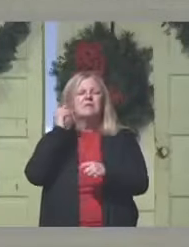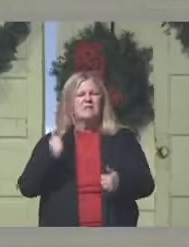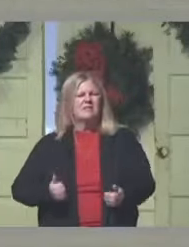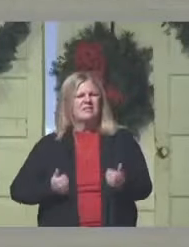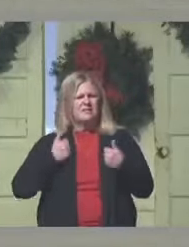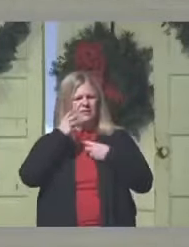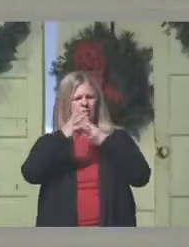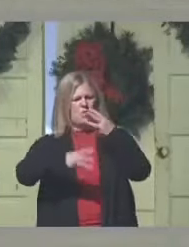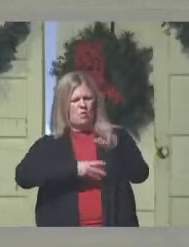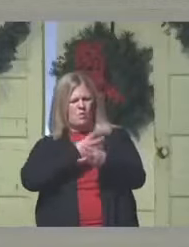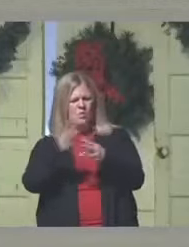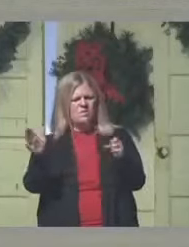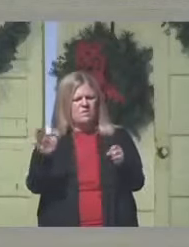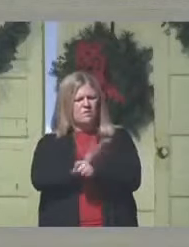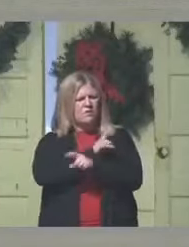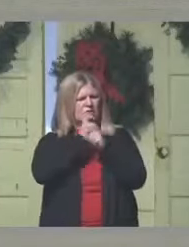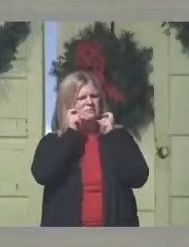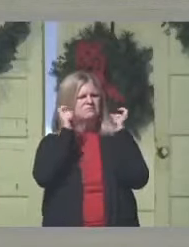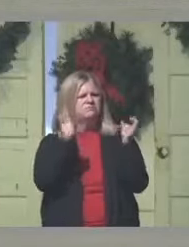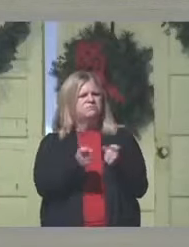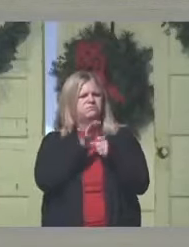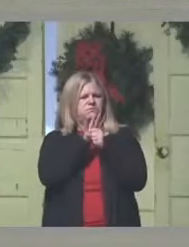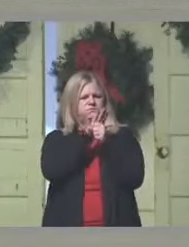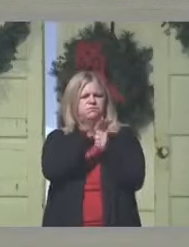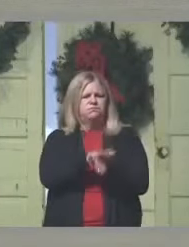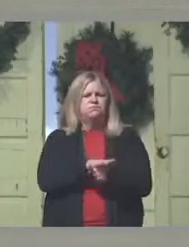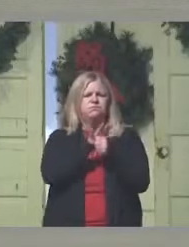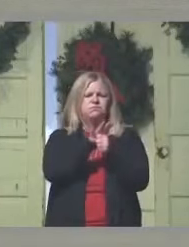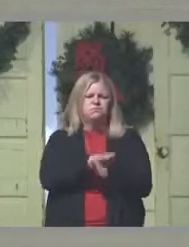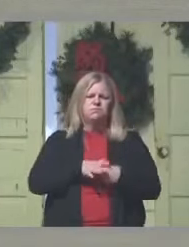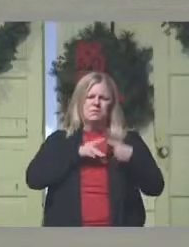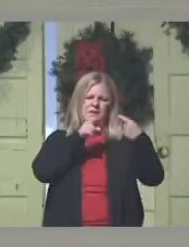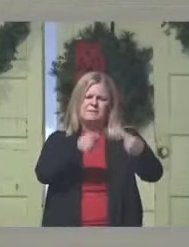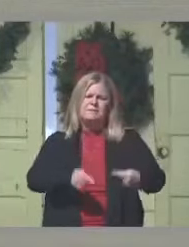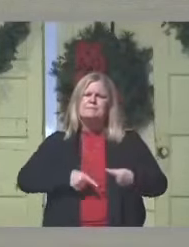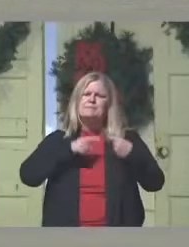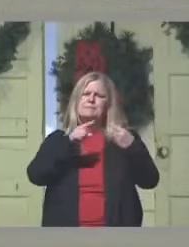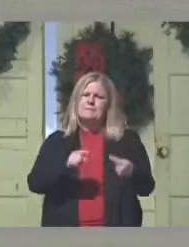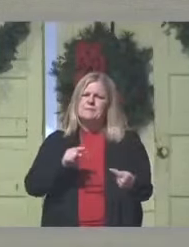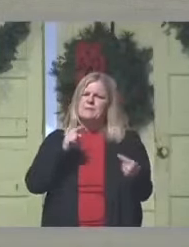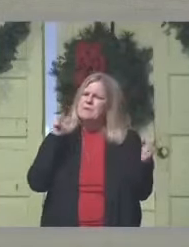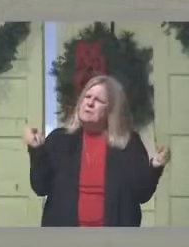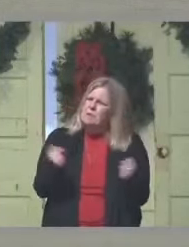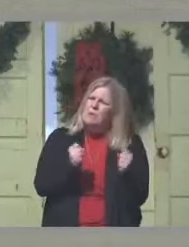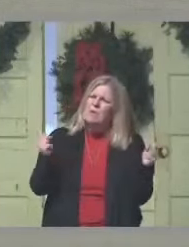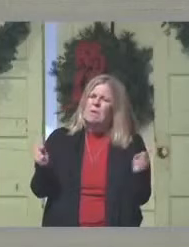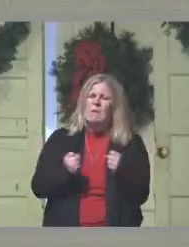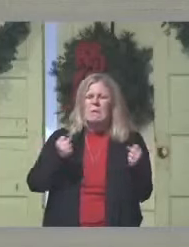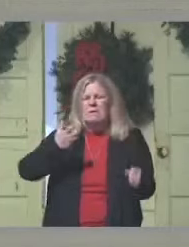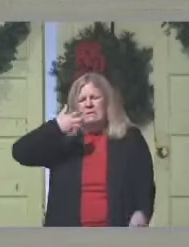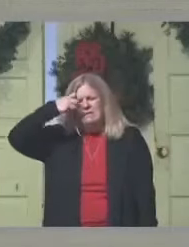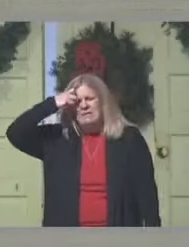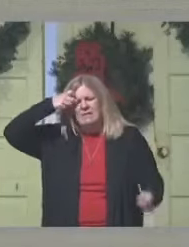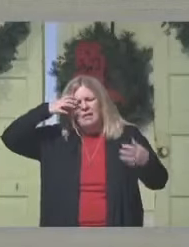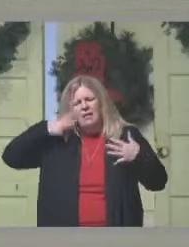fallen world full of oppression, hardship, bitter cold, sweltering